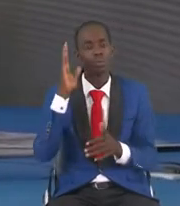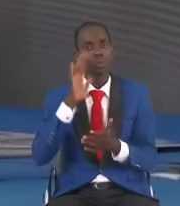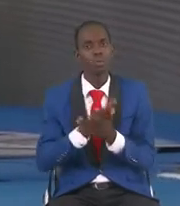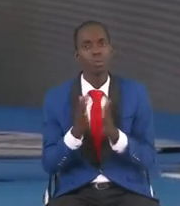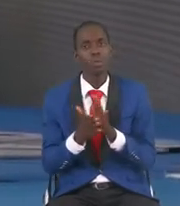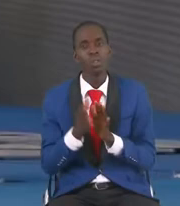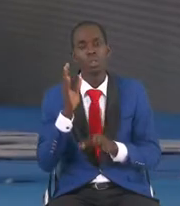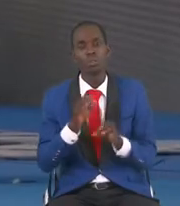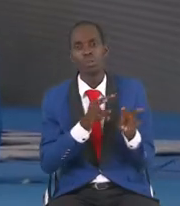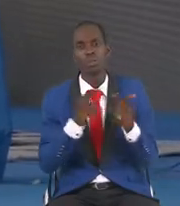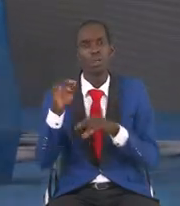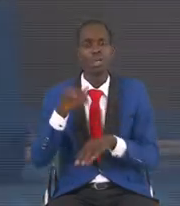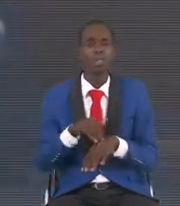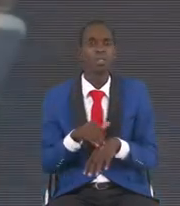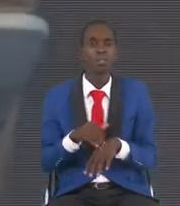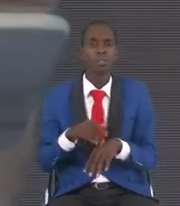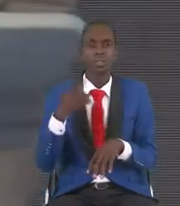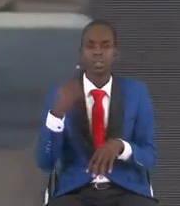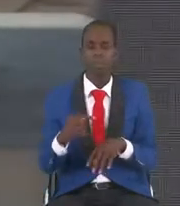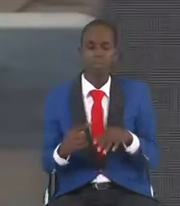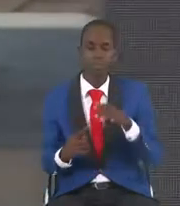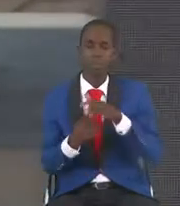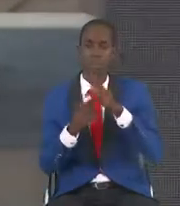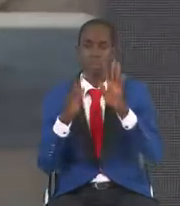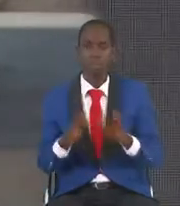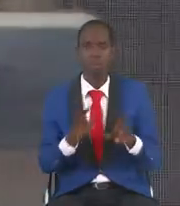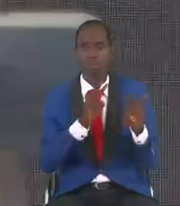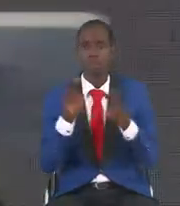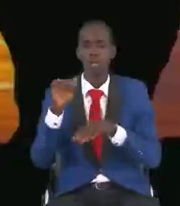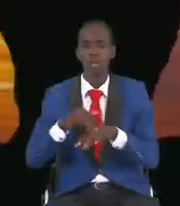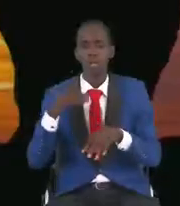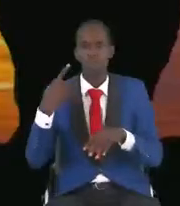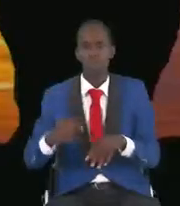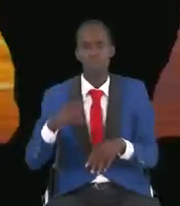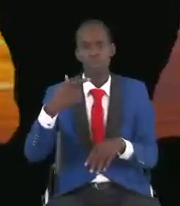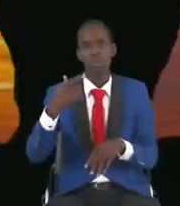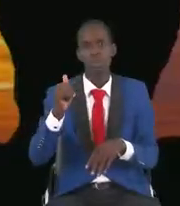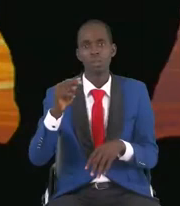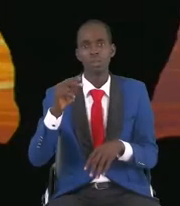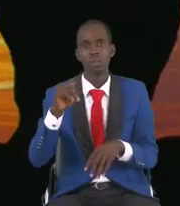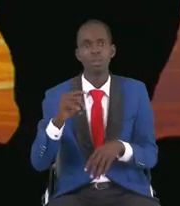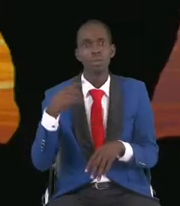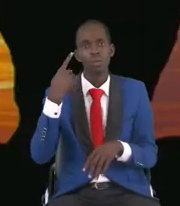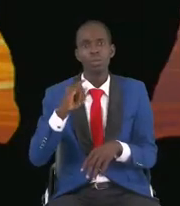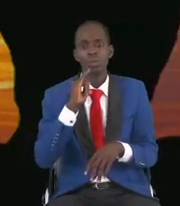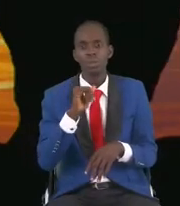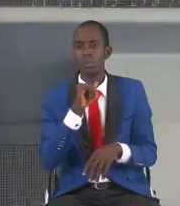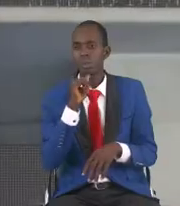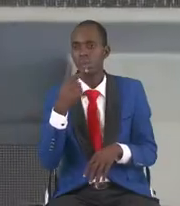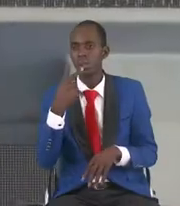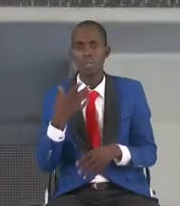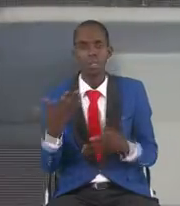hero, if you look at a champion, if you look at a giant, oh, it's not saying we're so giants in the land and we are